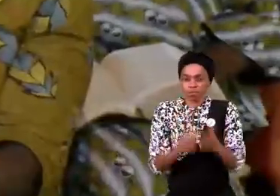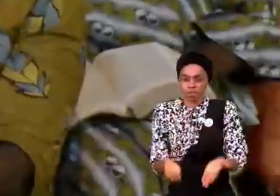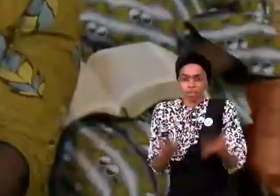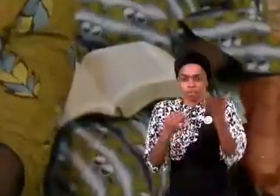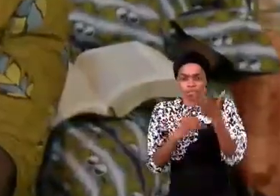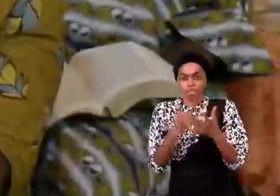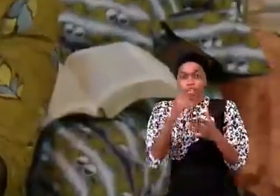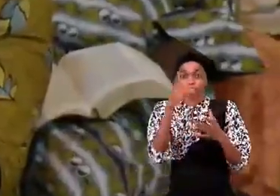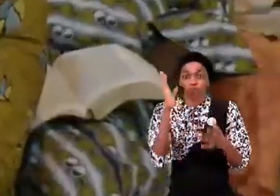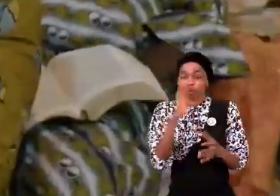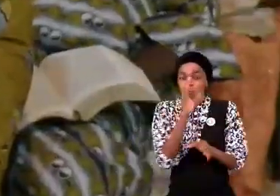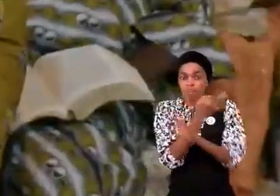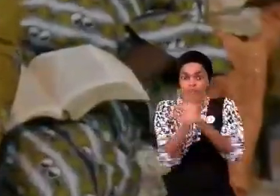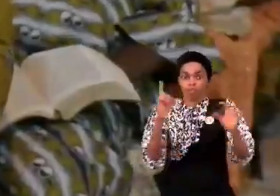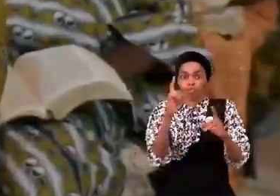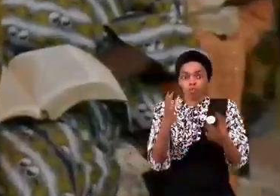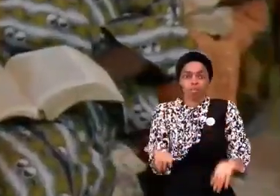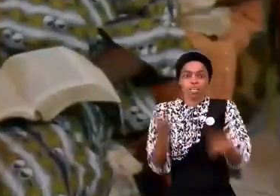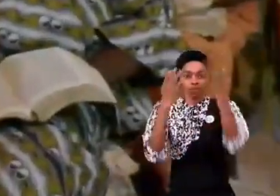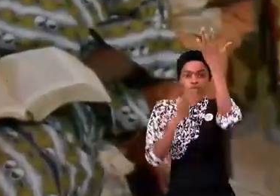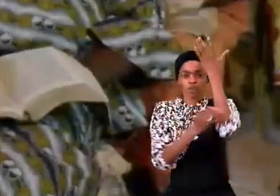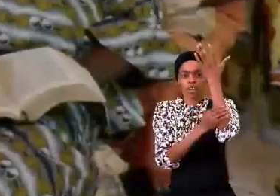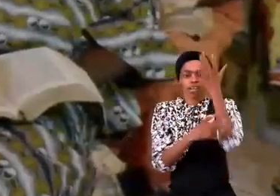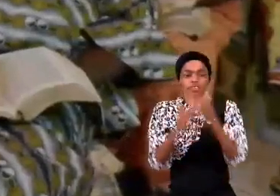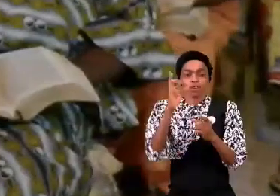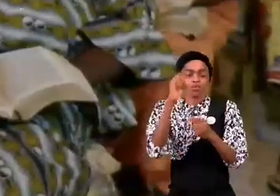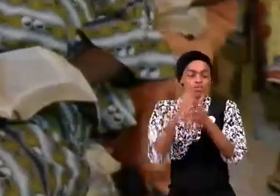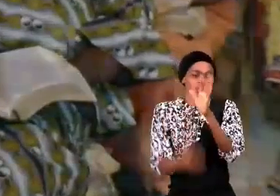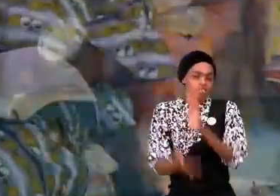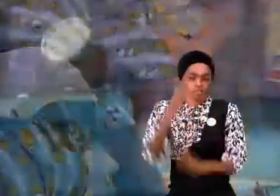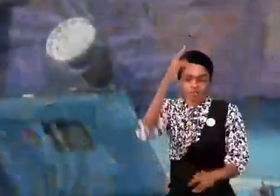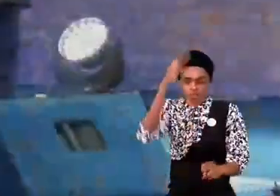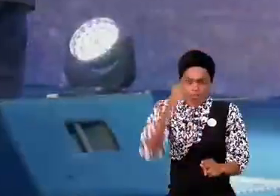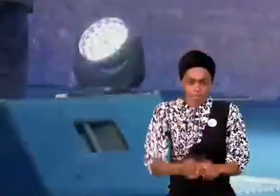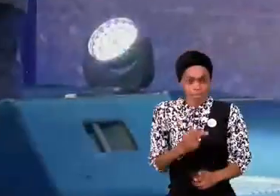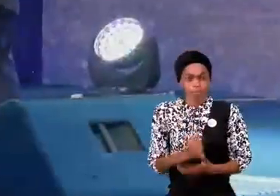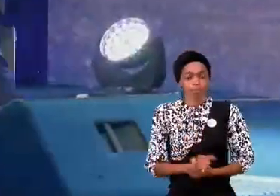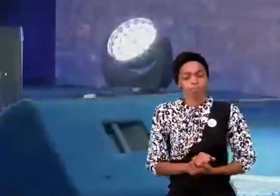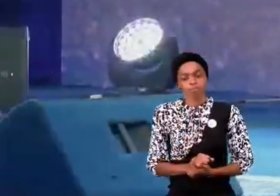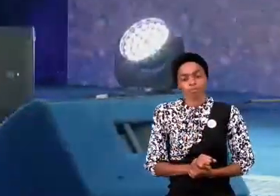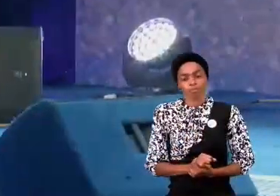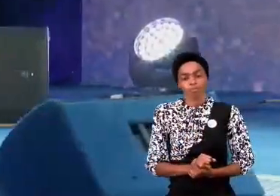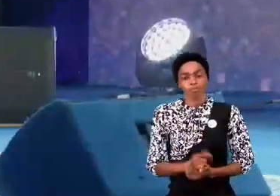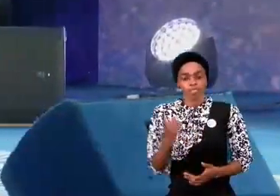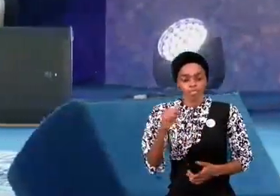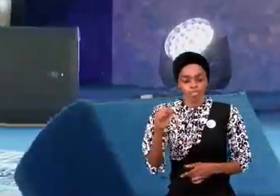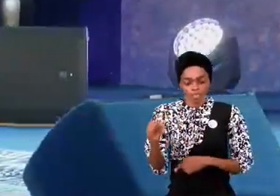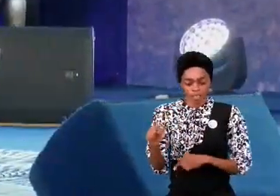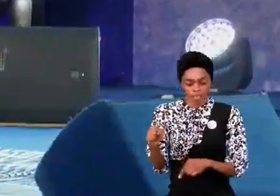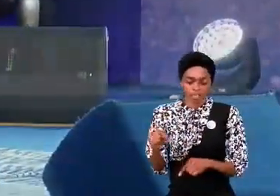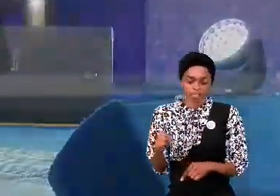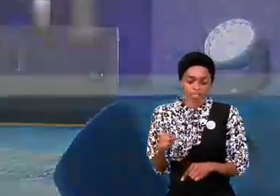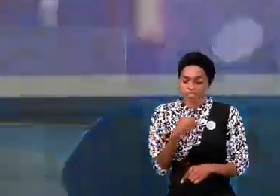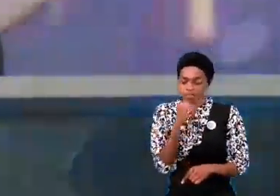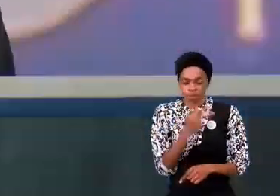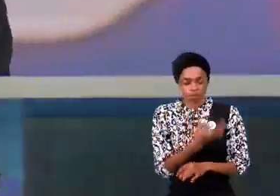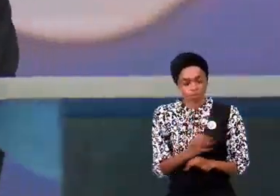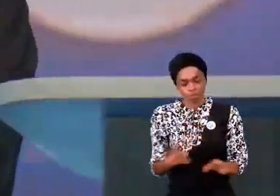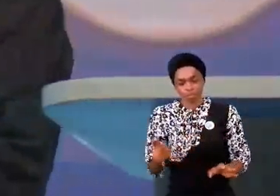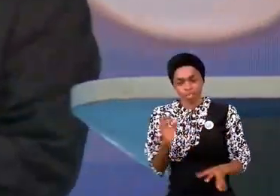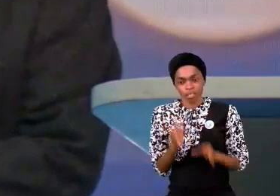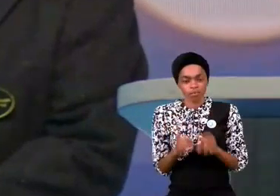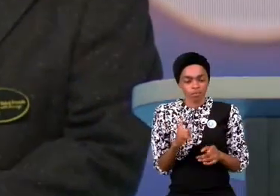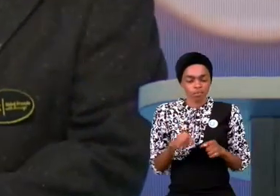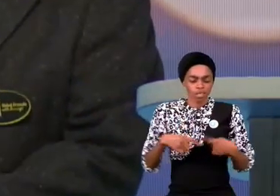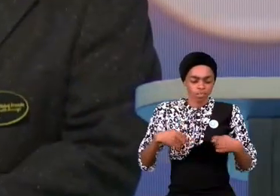name. The legs are not free. If you're trying to walk, it will be crossing one to the other.